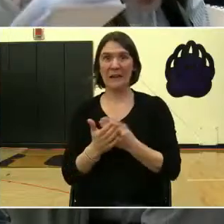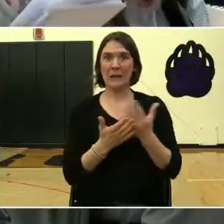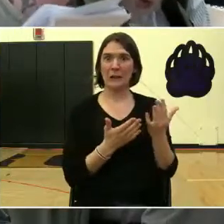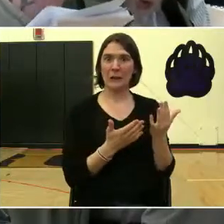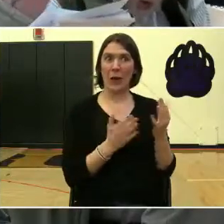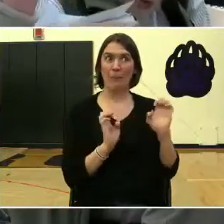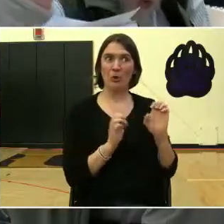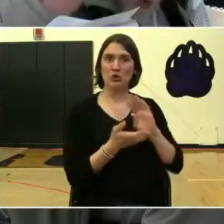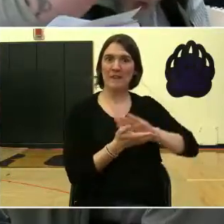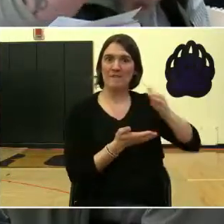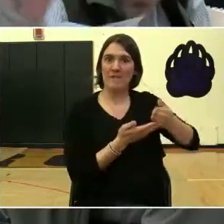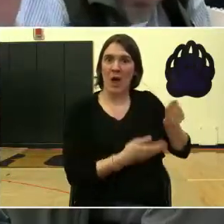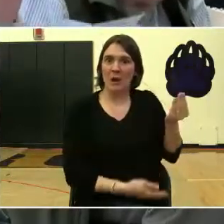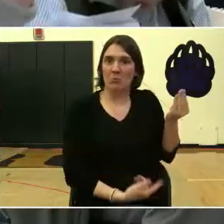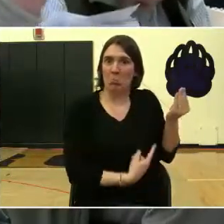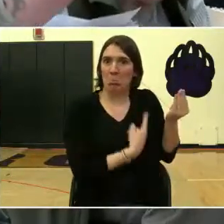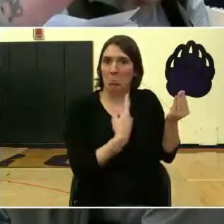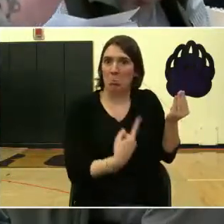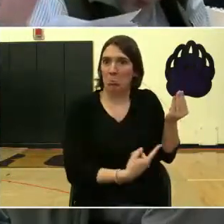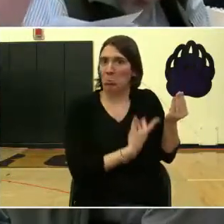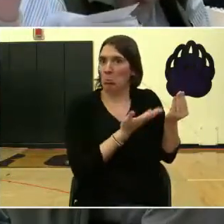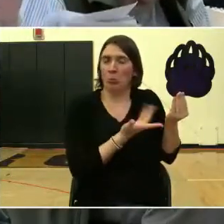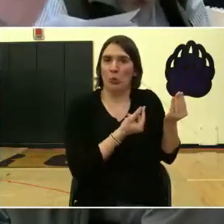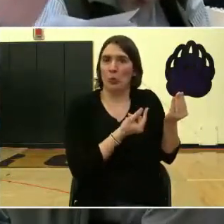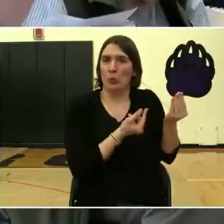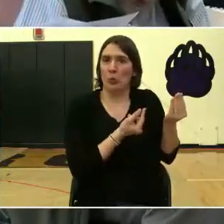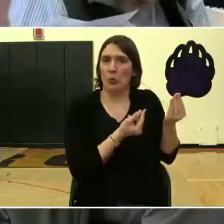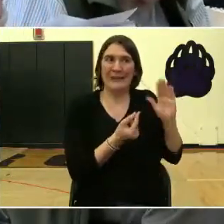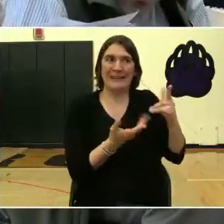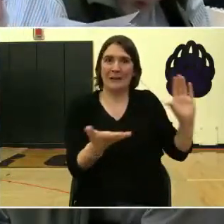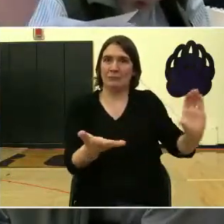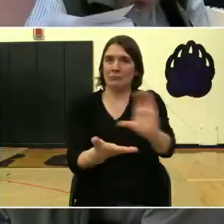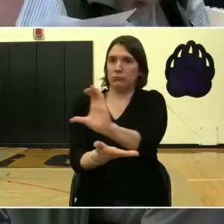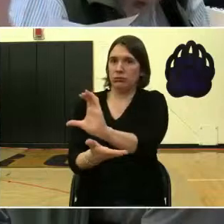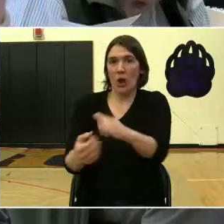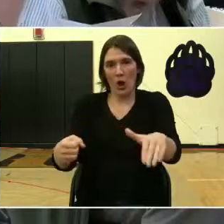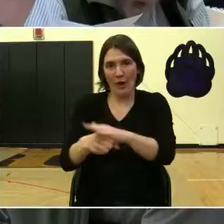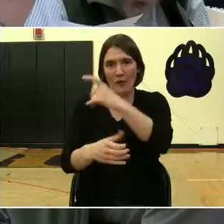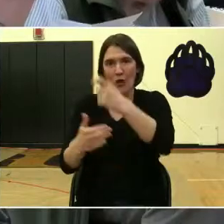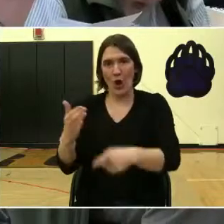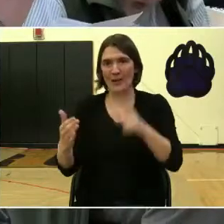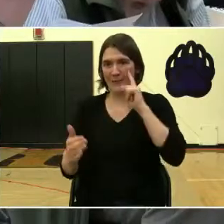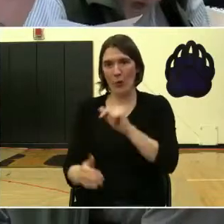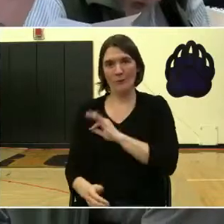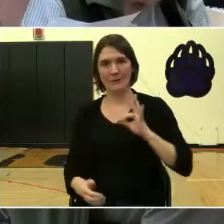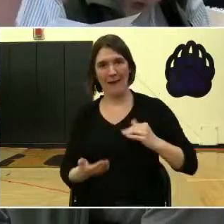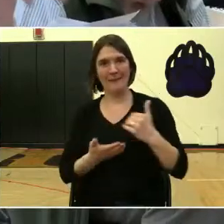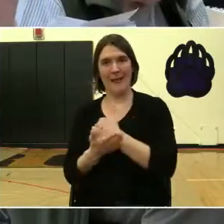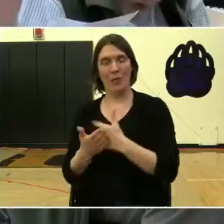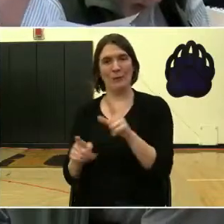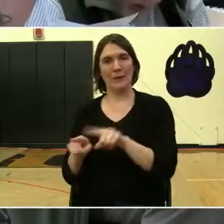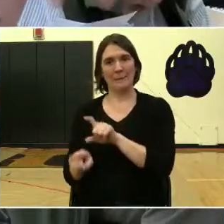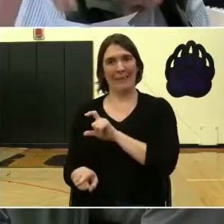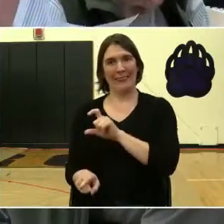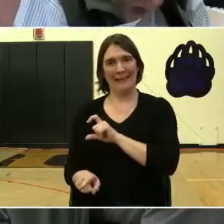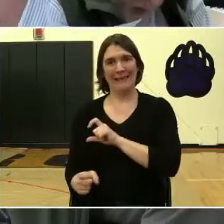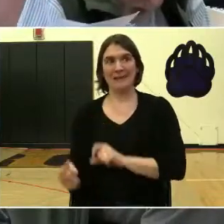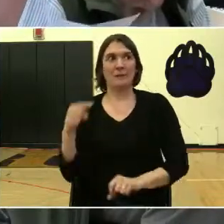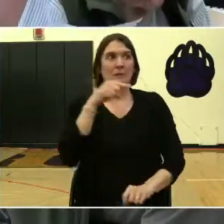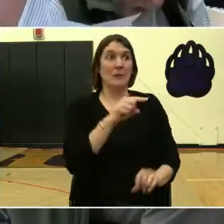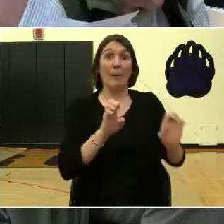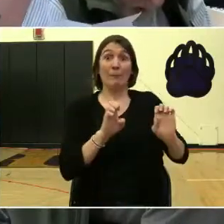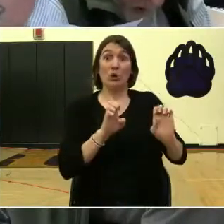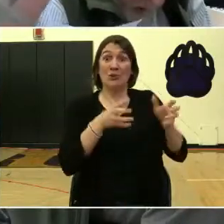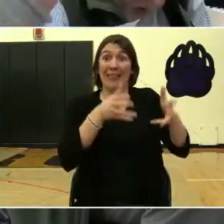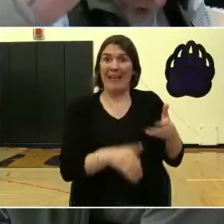unassigned fund balance is basically that Surplus it needs to stay at 10% for our guideline um it's like an emergency rainy